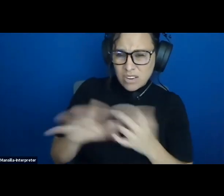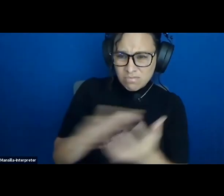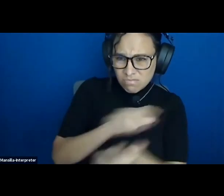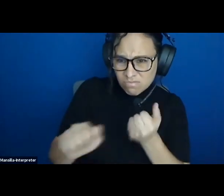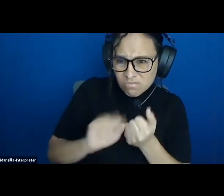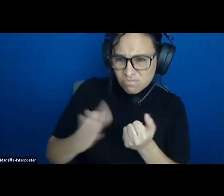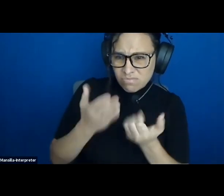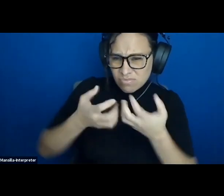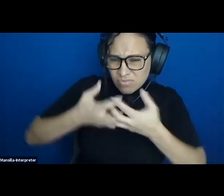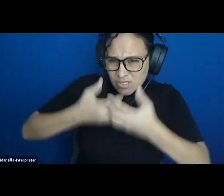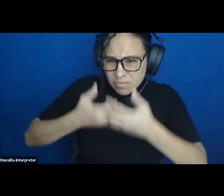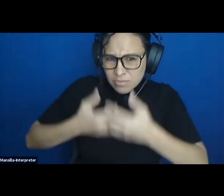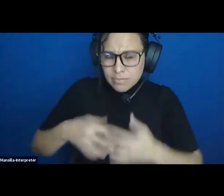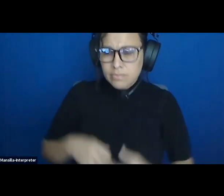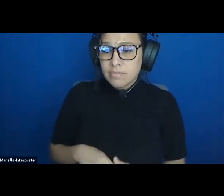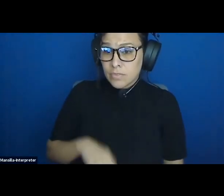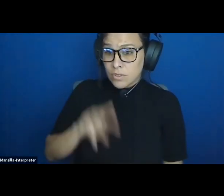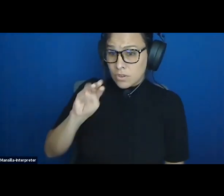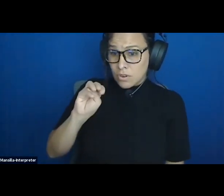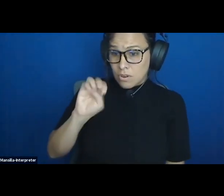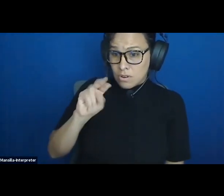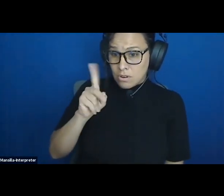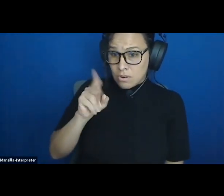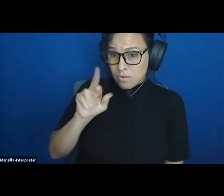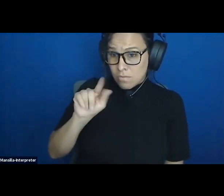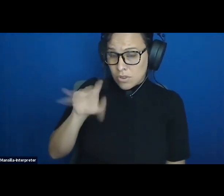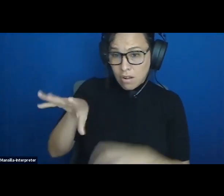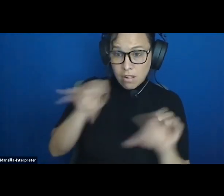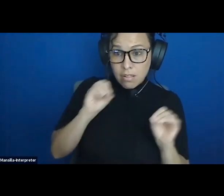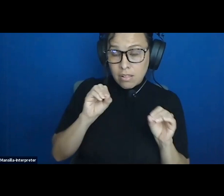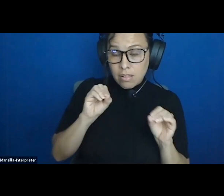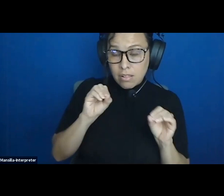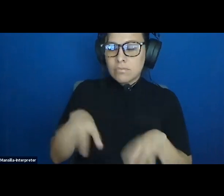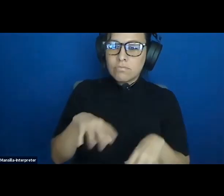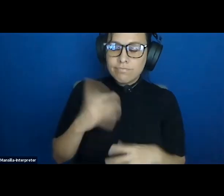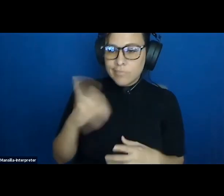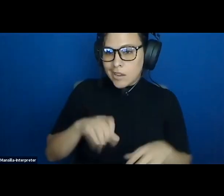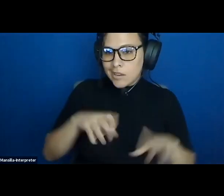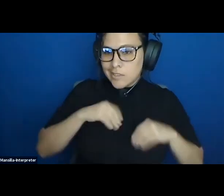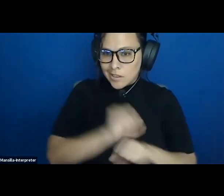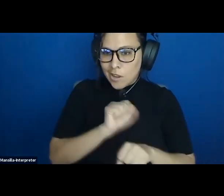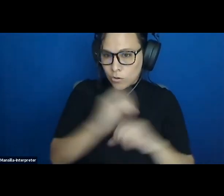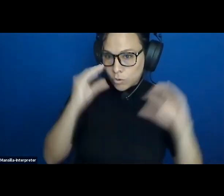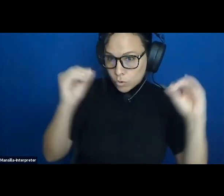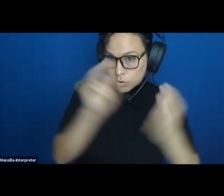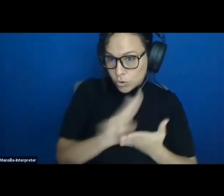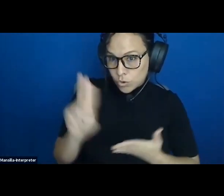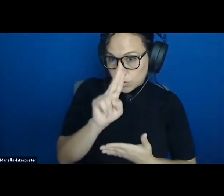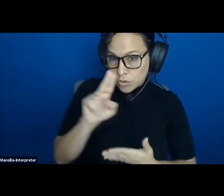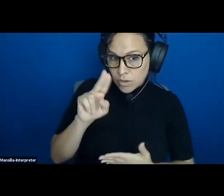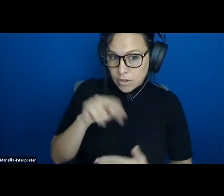this drove Mondragón away from Mexico City. He took a job to teach Latin American poetry at the University of